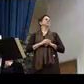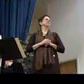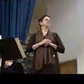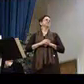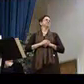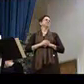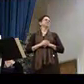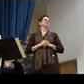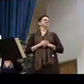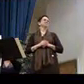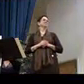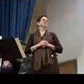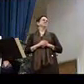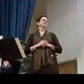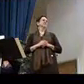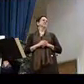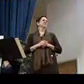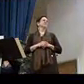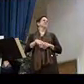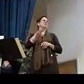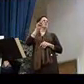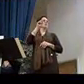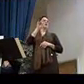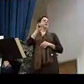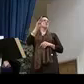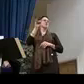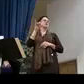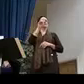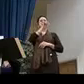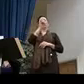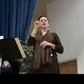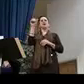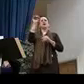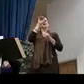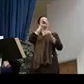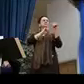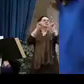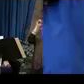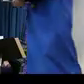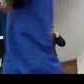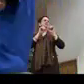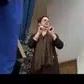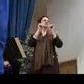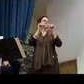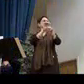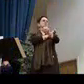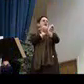Megan Walsh, Associate of Applied Science, Sustainable Energy Tech.